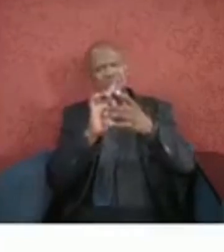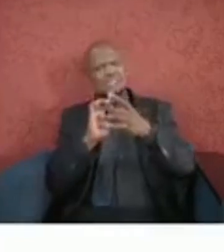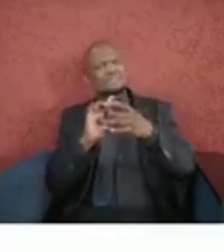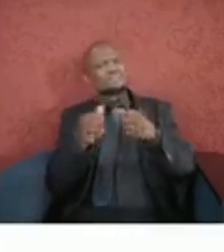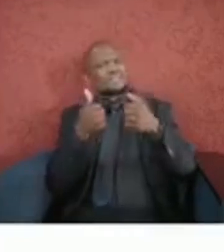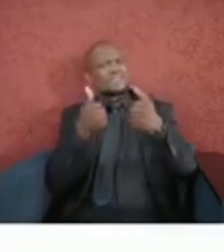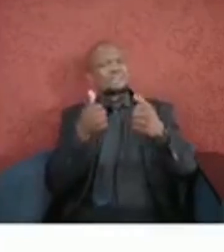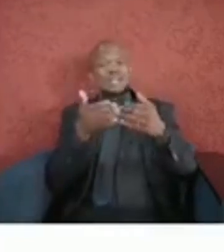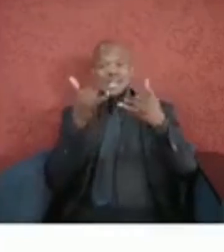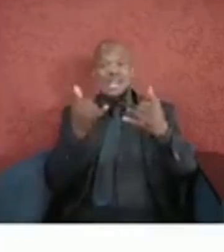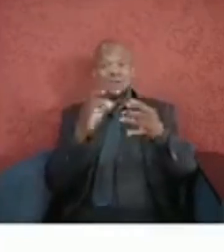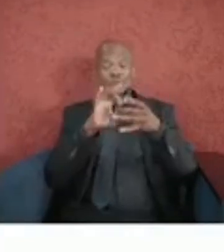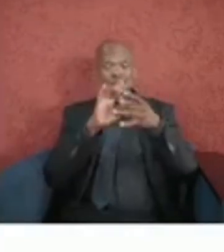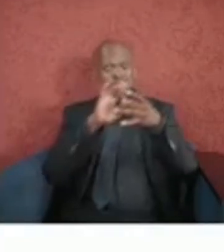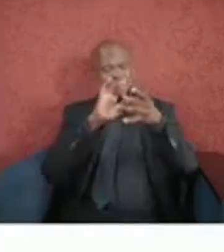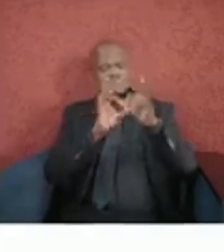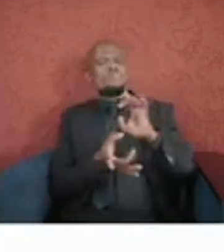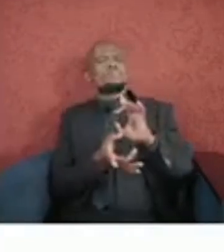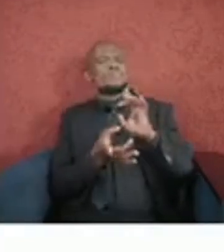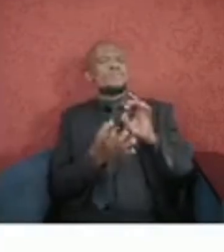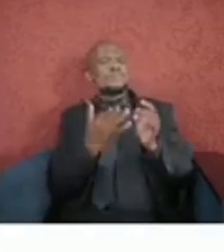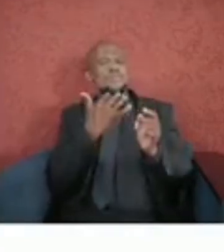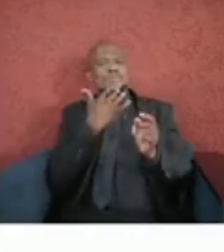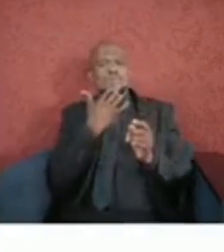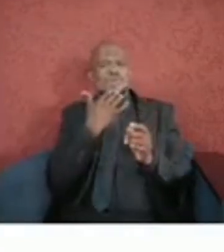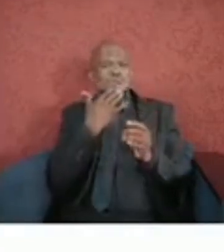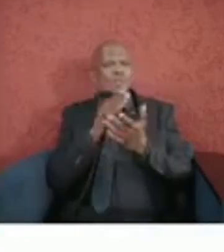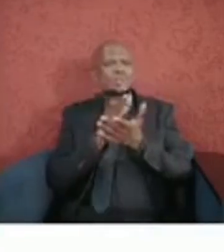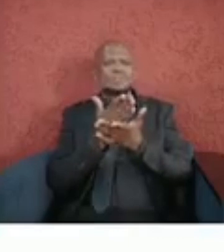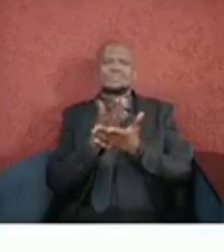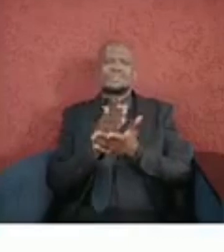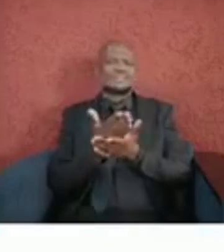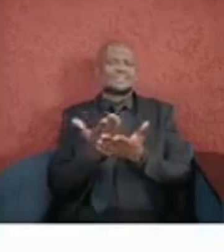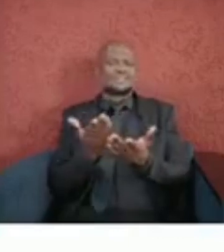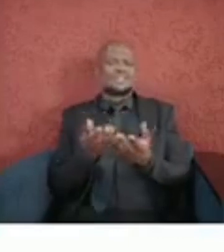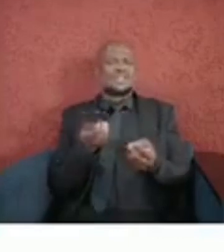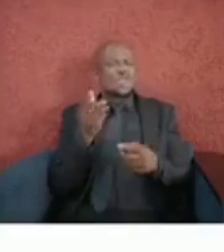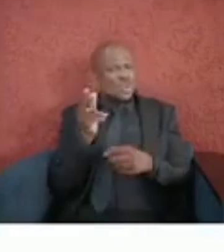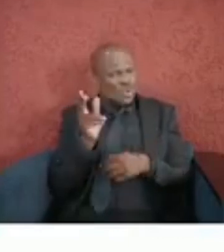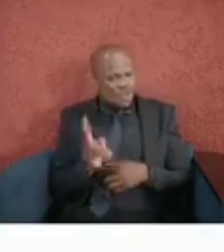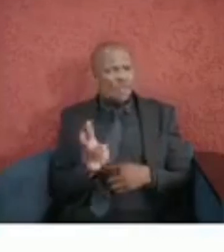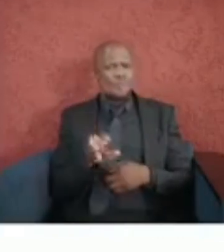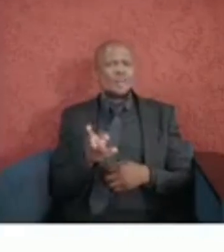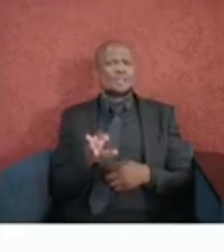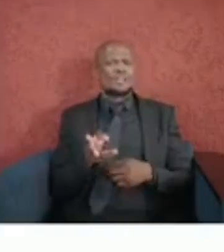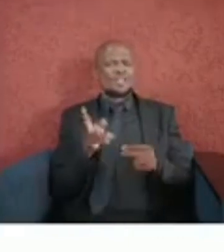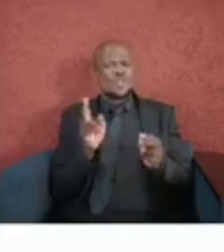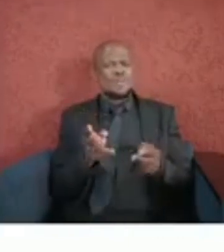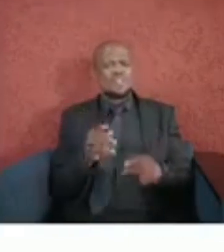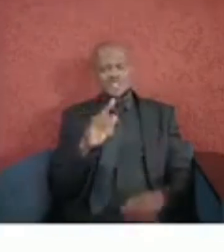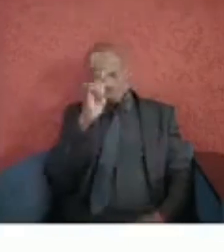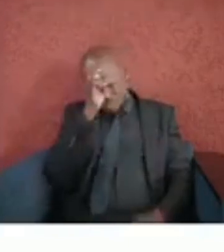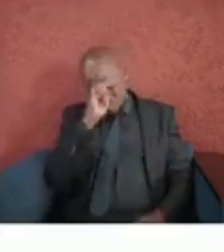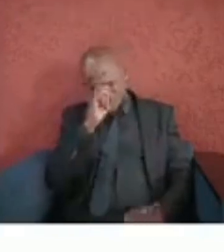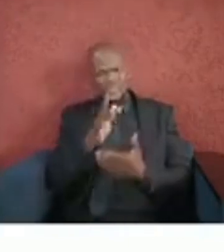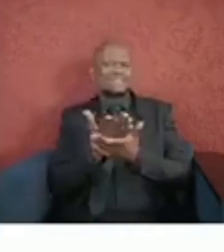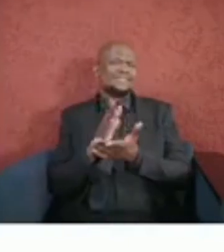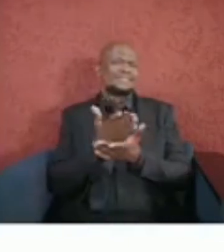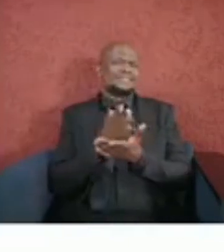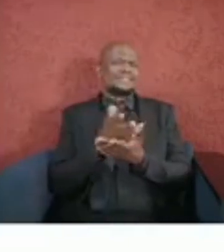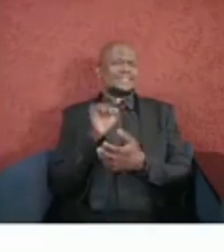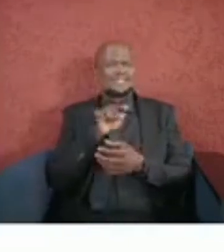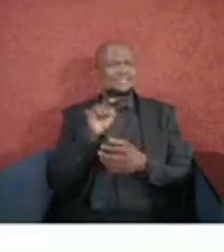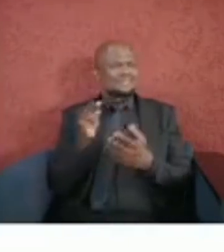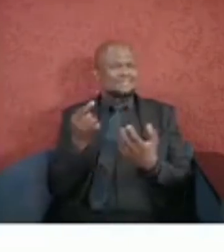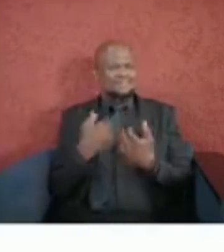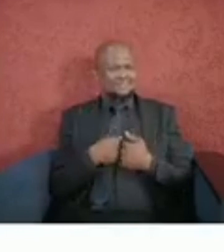relationship has gone sour. Who's now going to share the pictures? In most cases, majority of cases, is the boyfriend that's going to share those. So